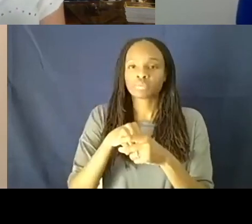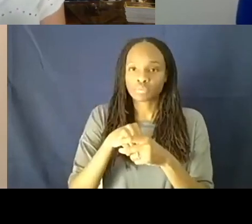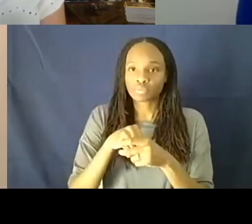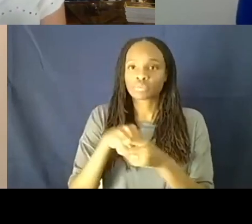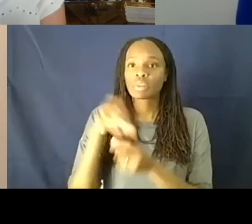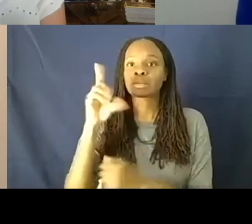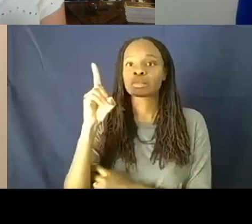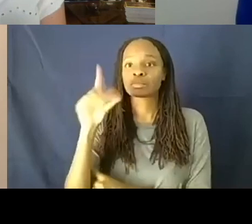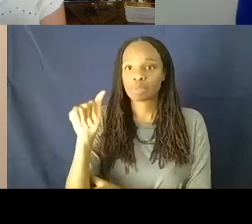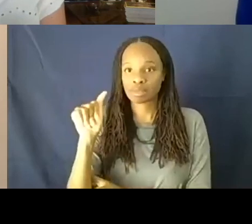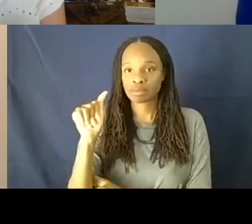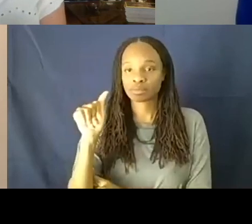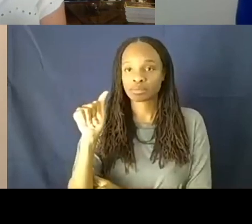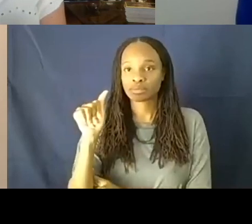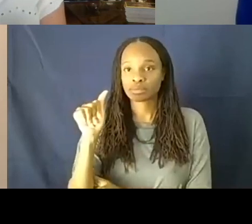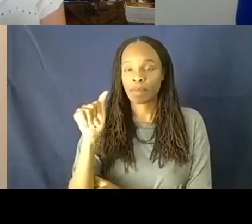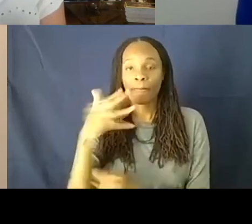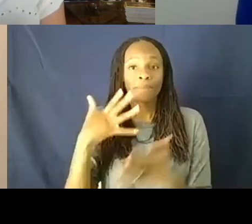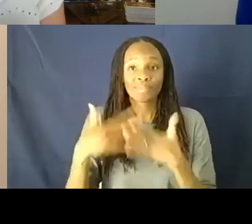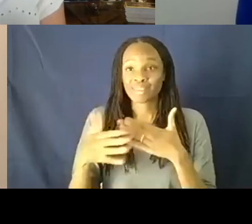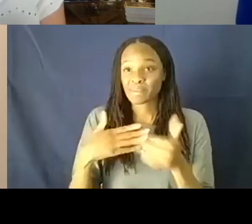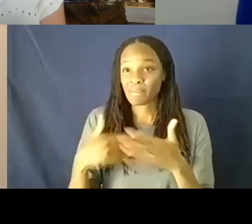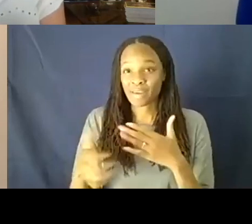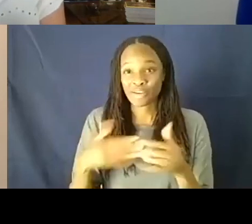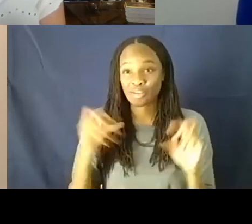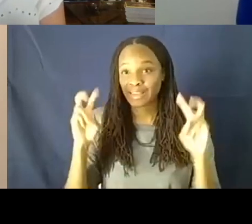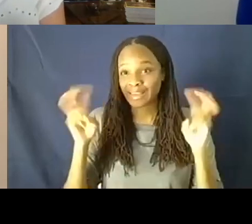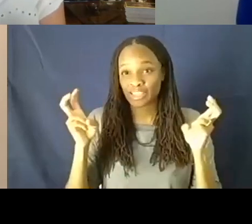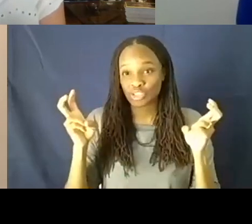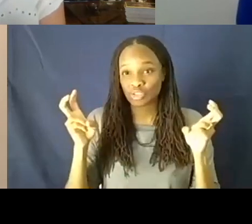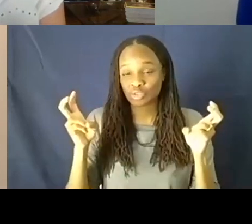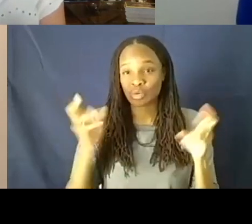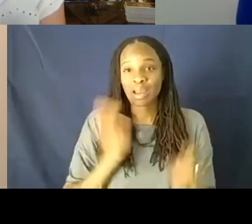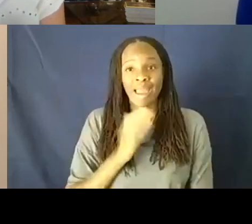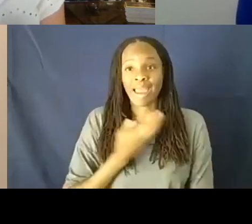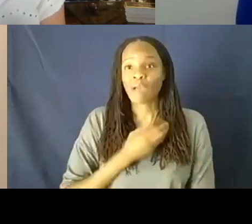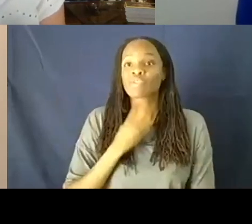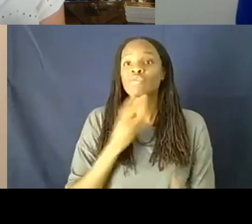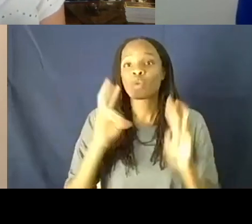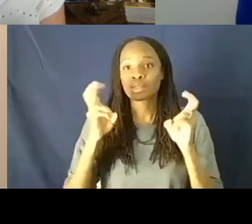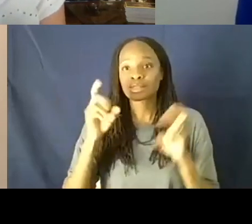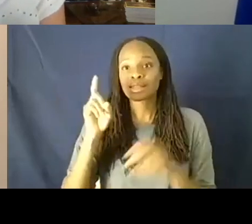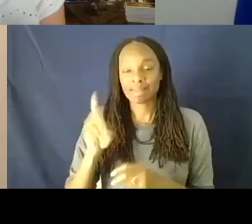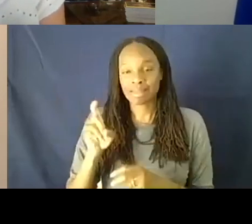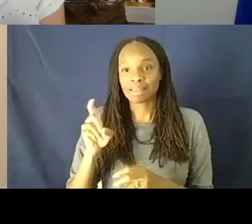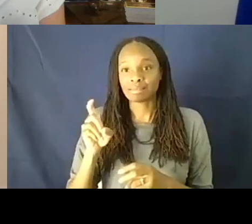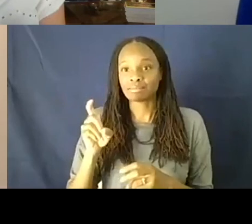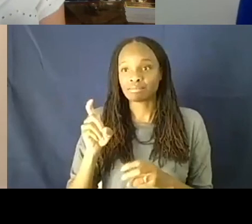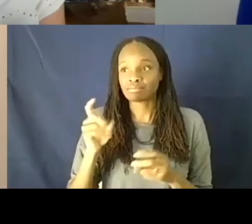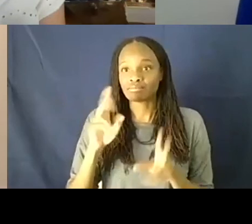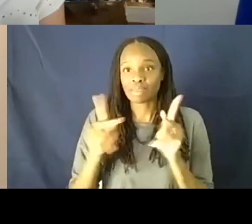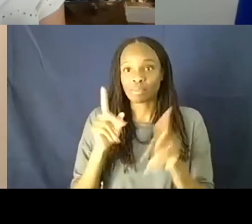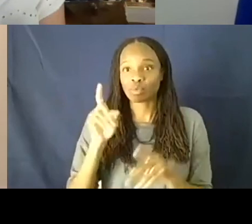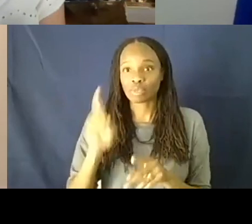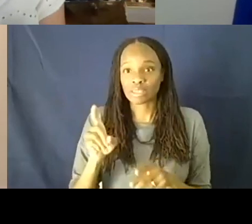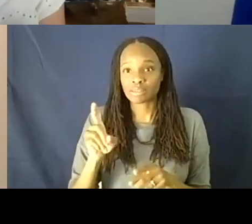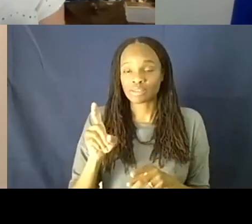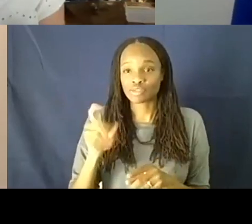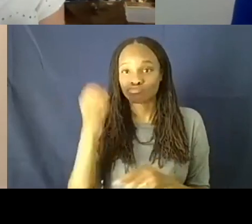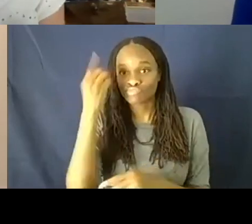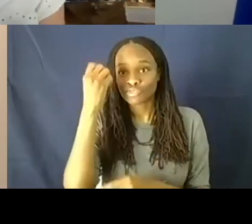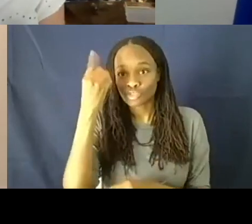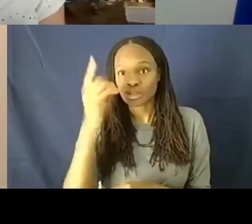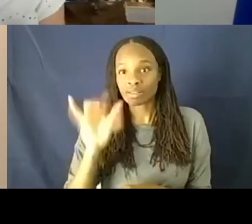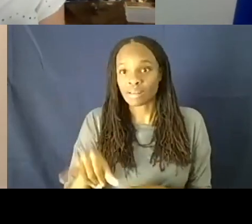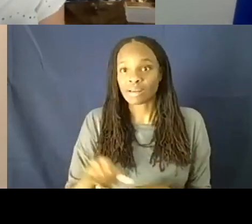disability. No matter what the issue, our voices need to be heard. Thank you so much.